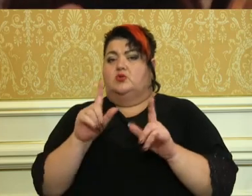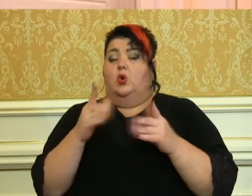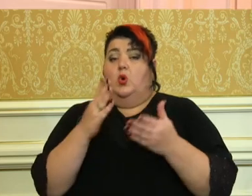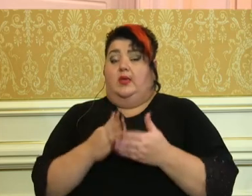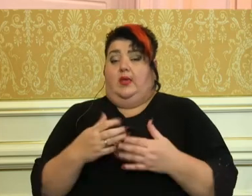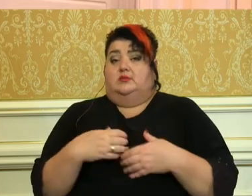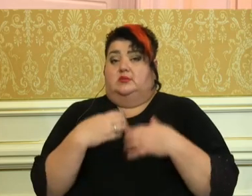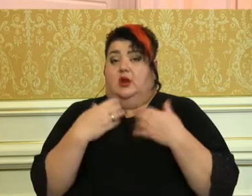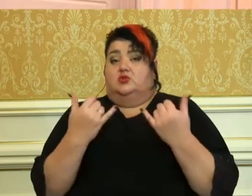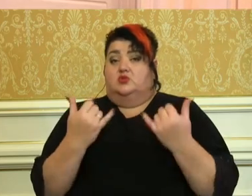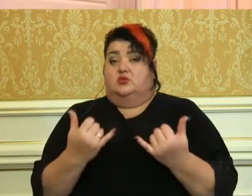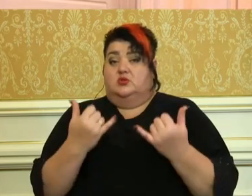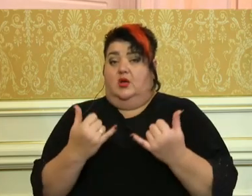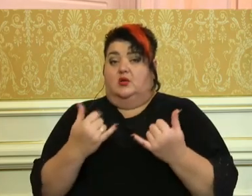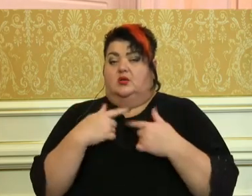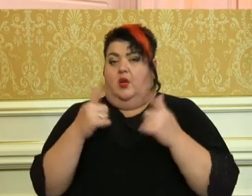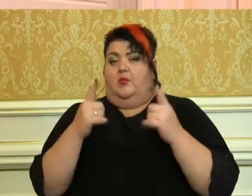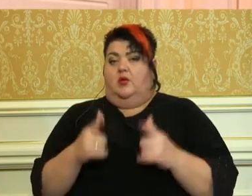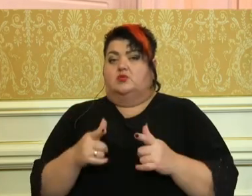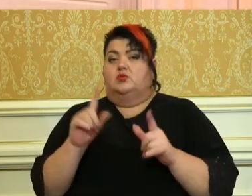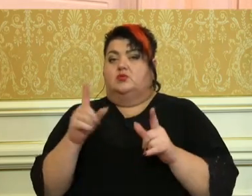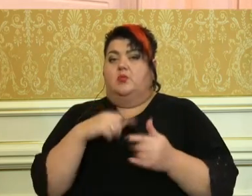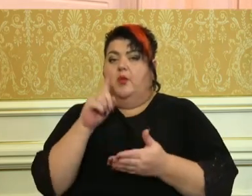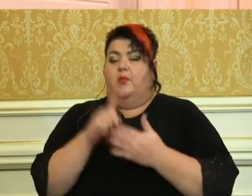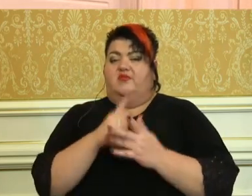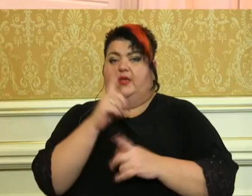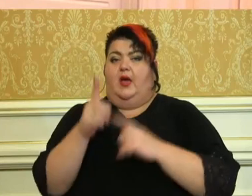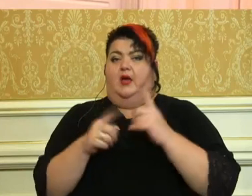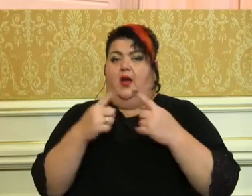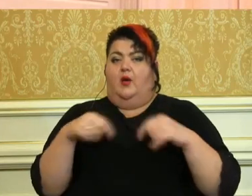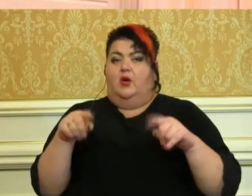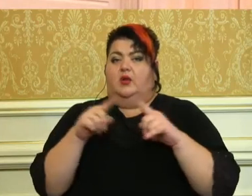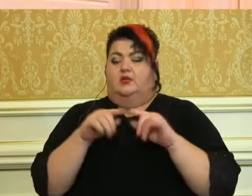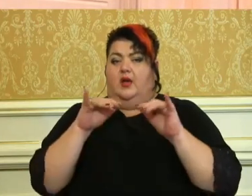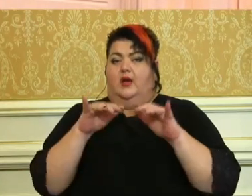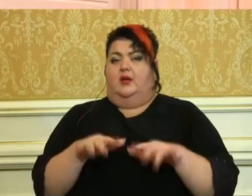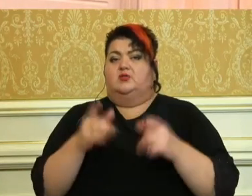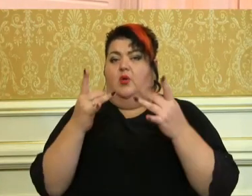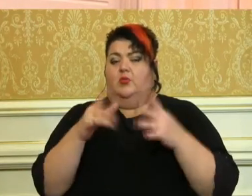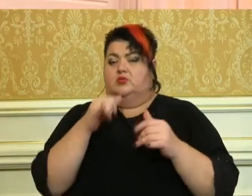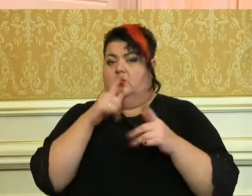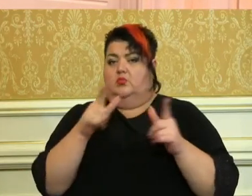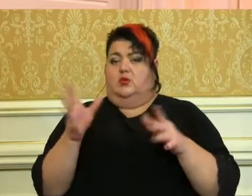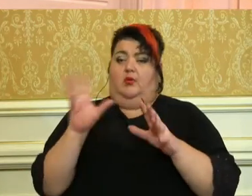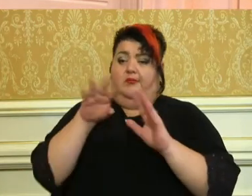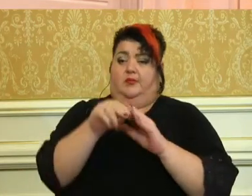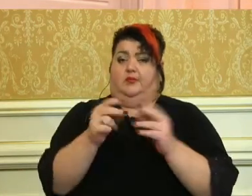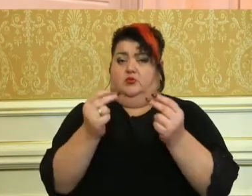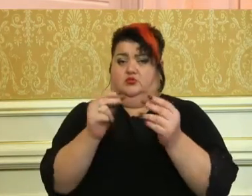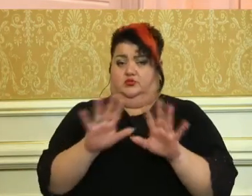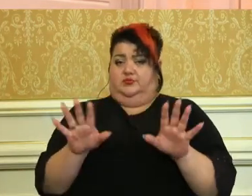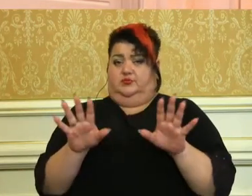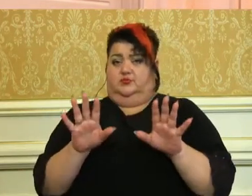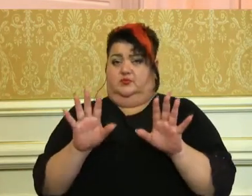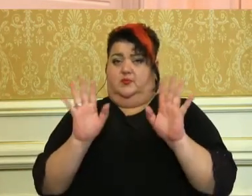staff. But I agree with Mrs. Makar. We have to reorganize the things. We have